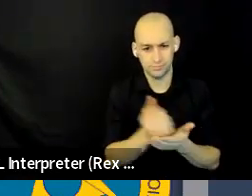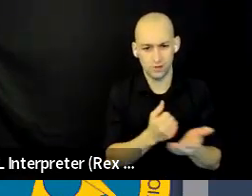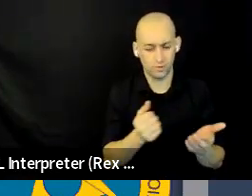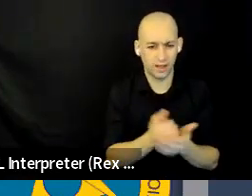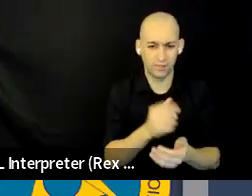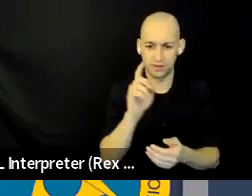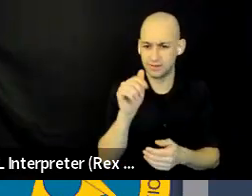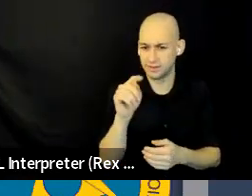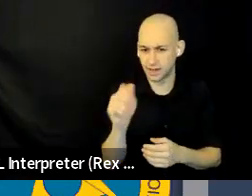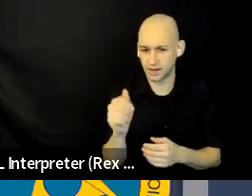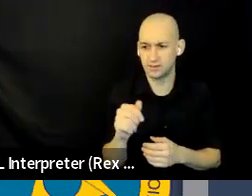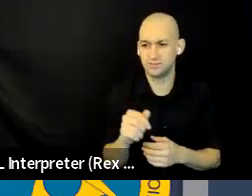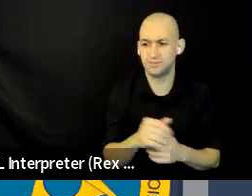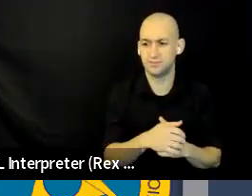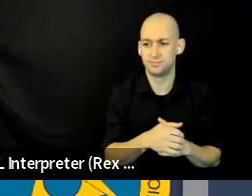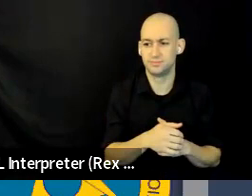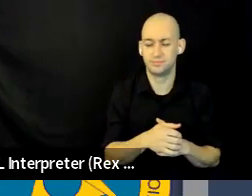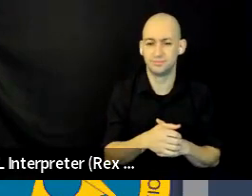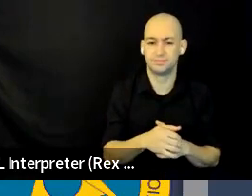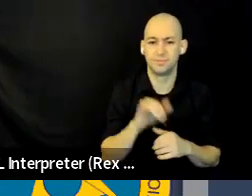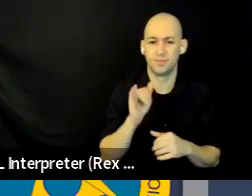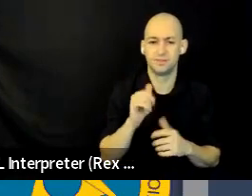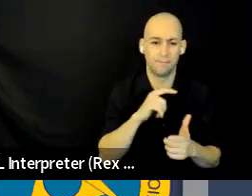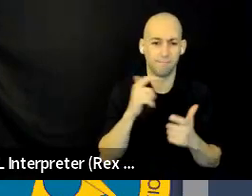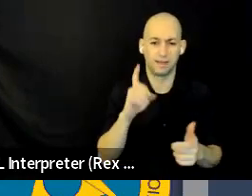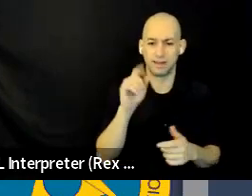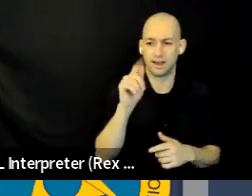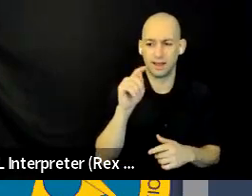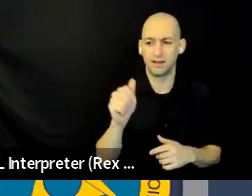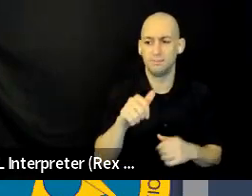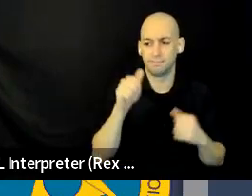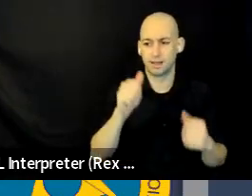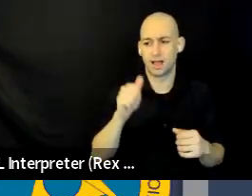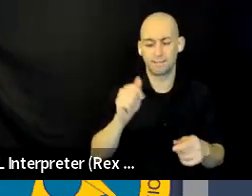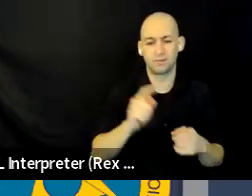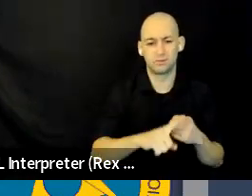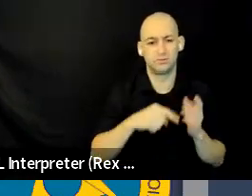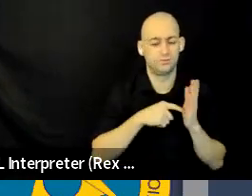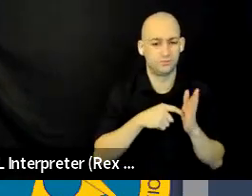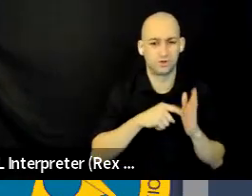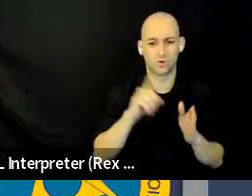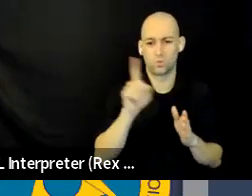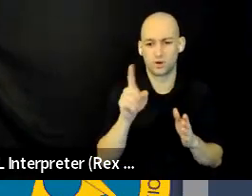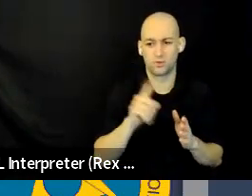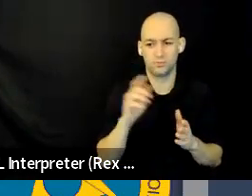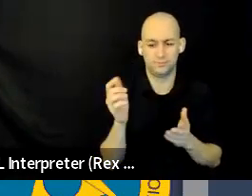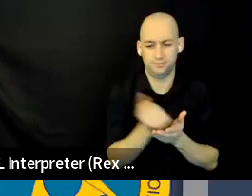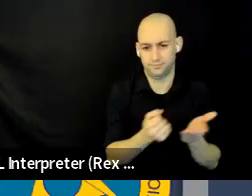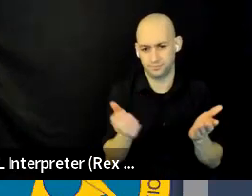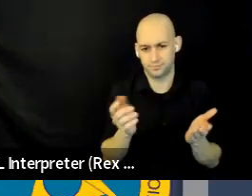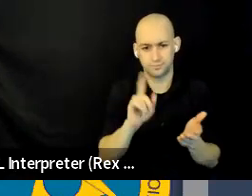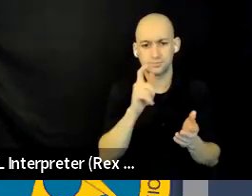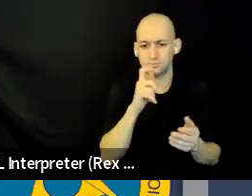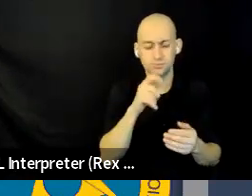was a Hassan with the big data and being able to show where are we winning, who's actually riding a bike,